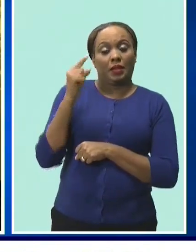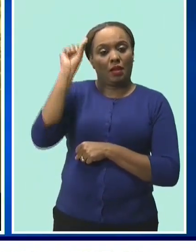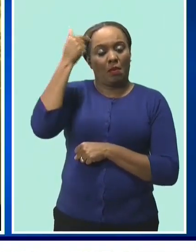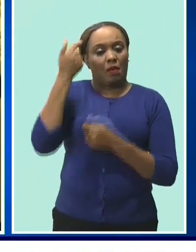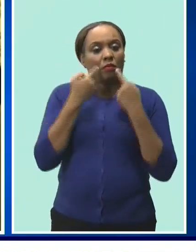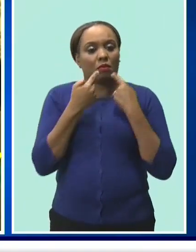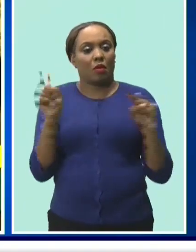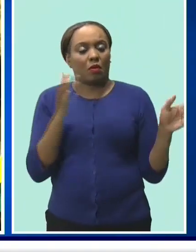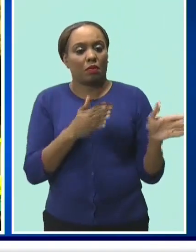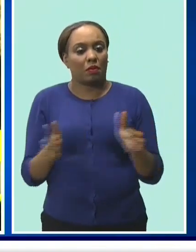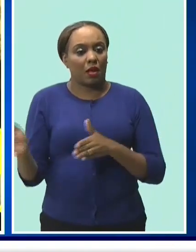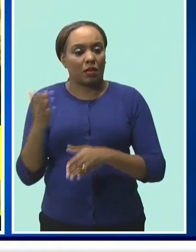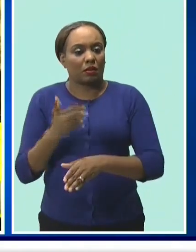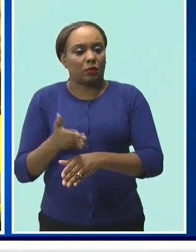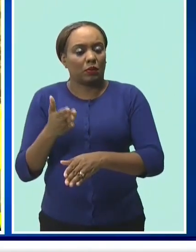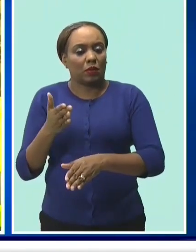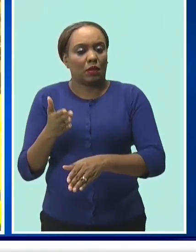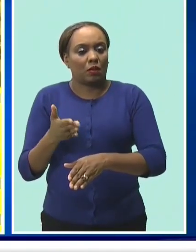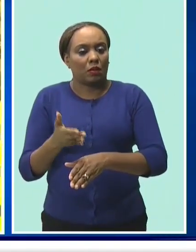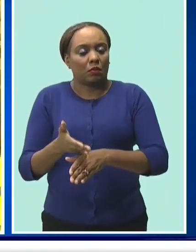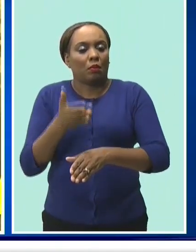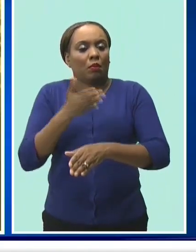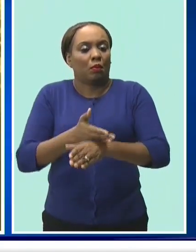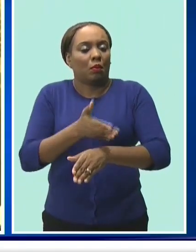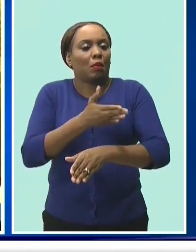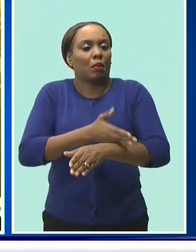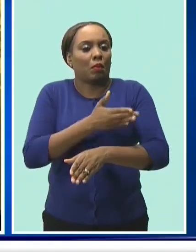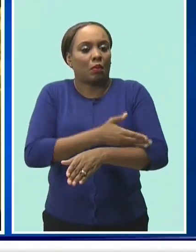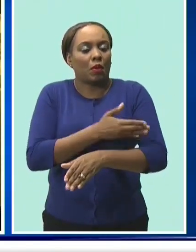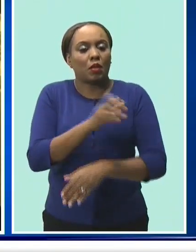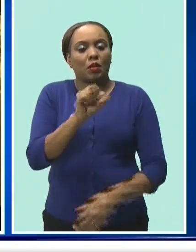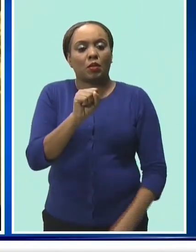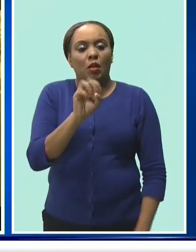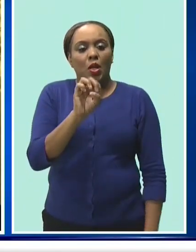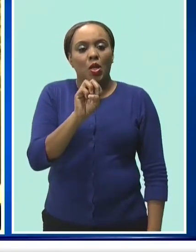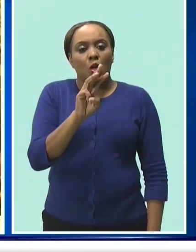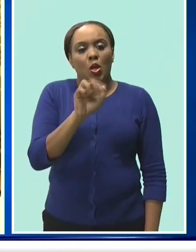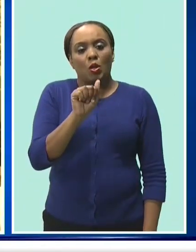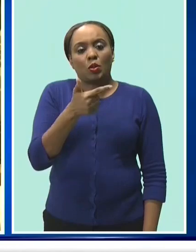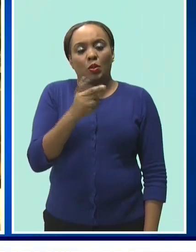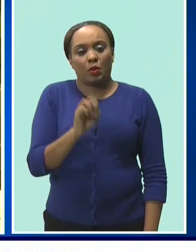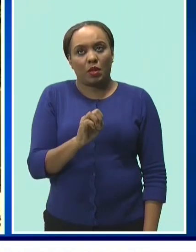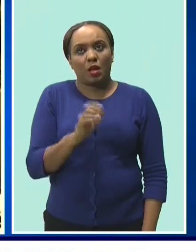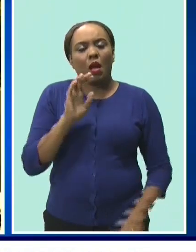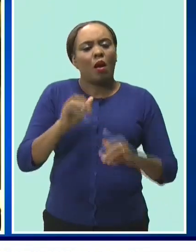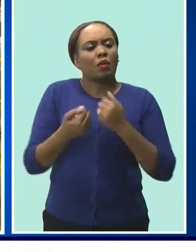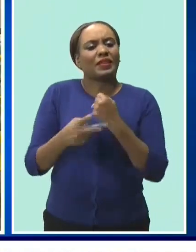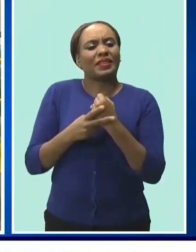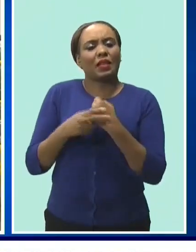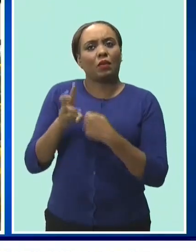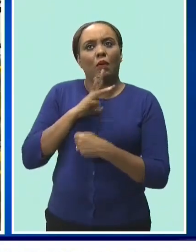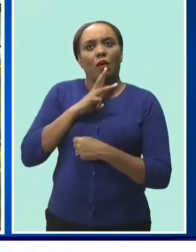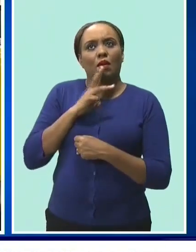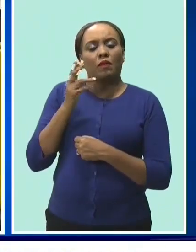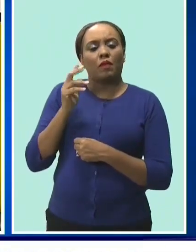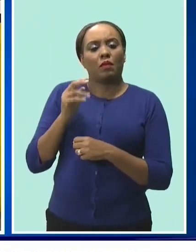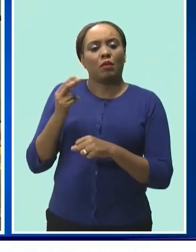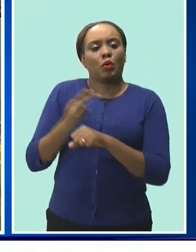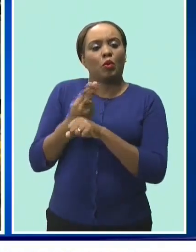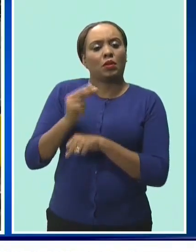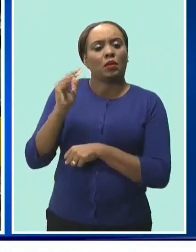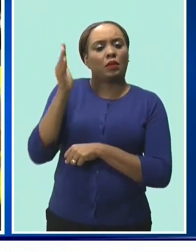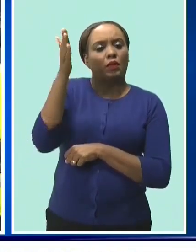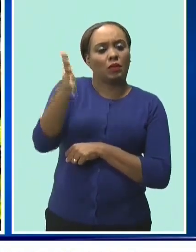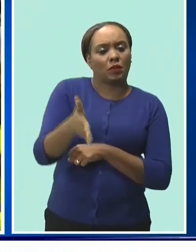announced plans to upgrade the island's sewage treatment plant in order to recover wastewater for further use. And as it explores